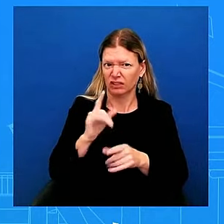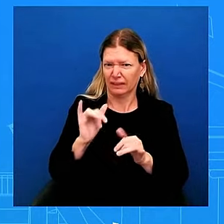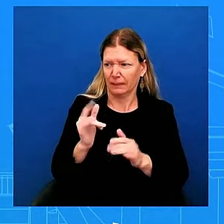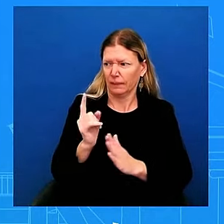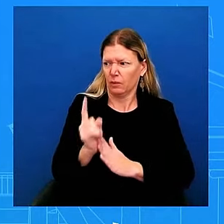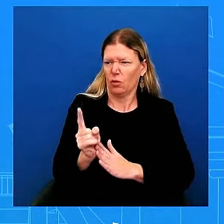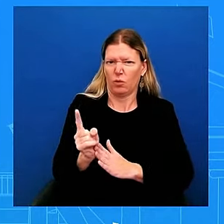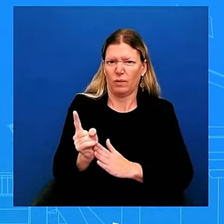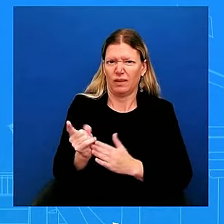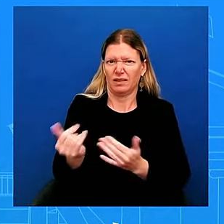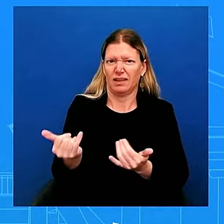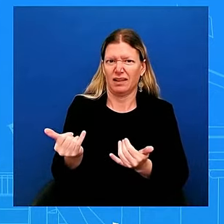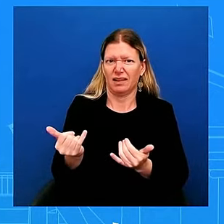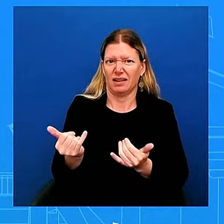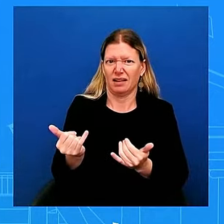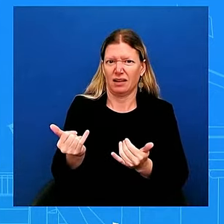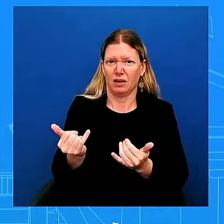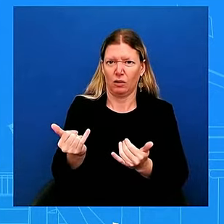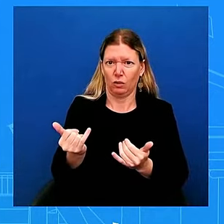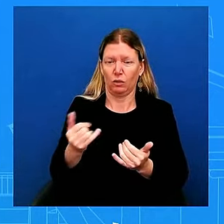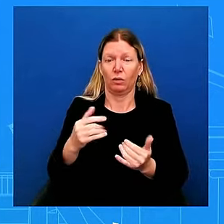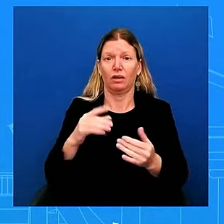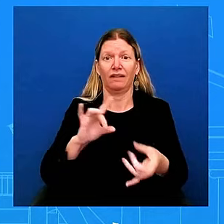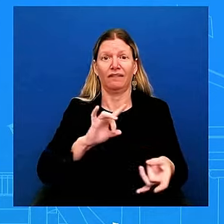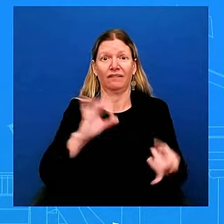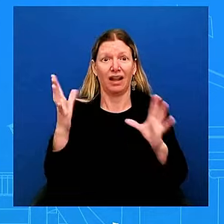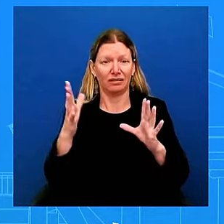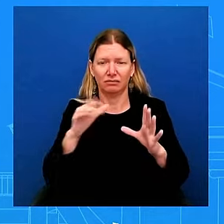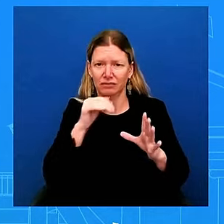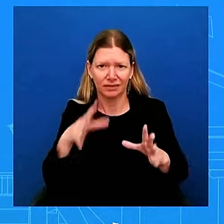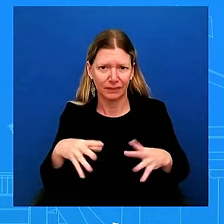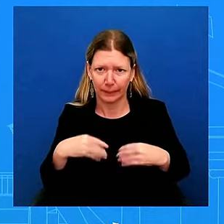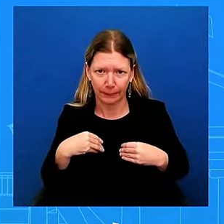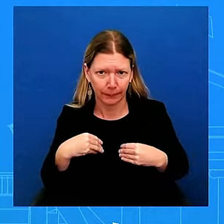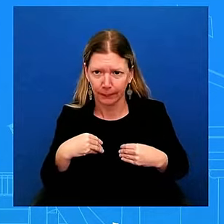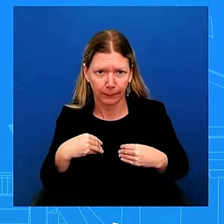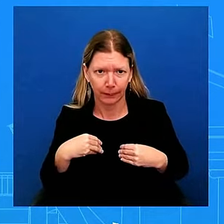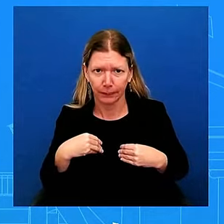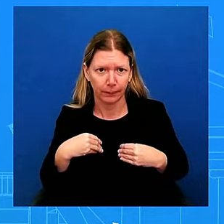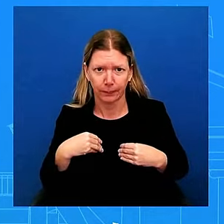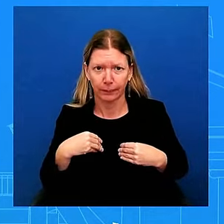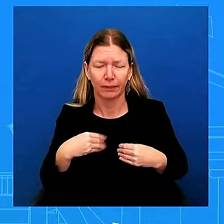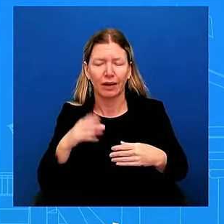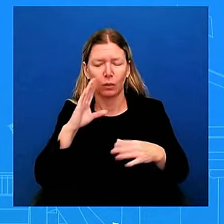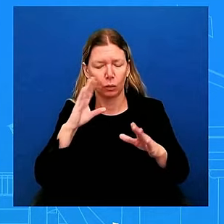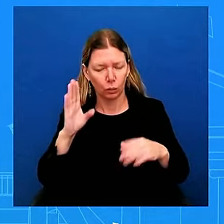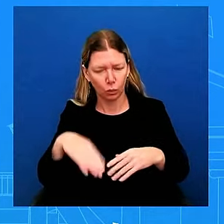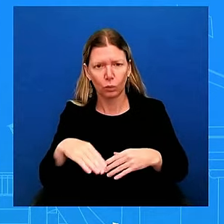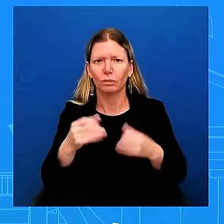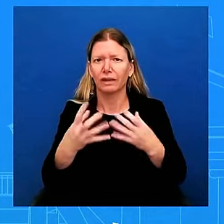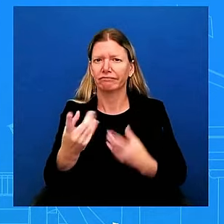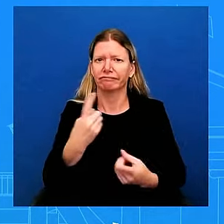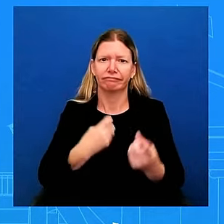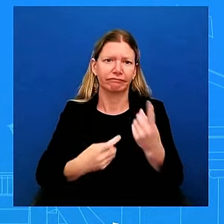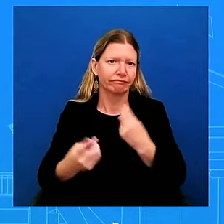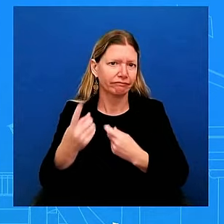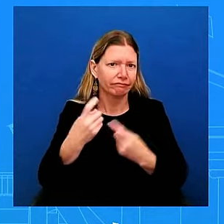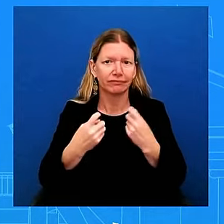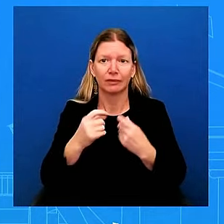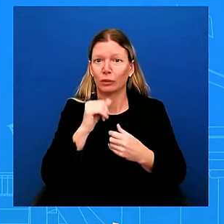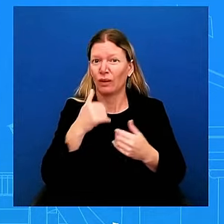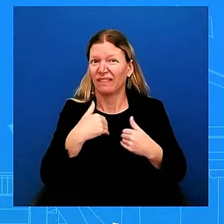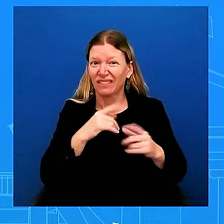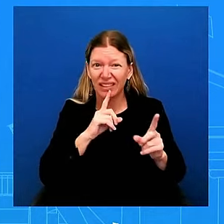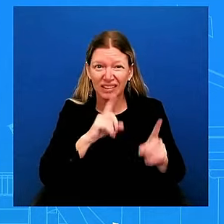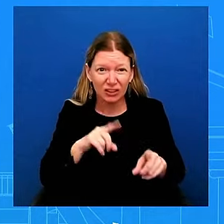there are a lot of open questions here. We don't have answers to those open questions. The independent investigation will be thorough. That's what the